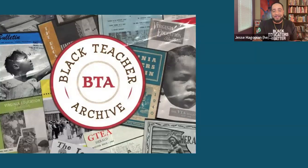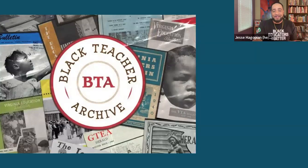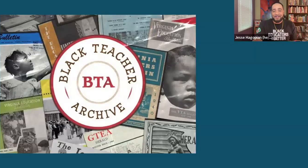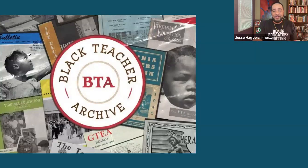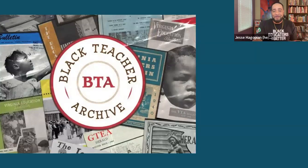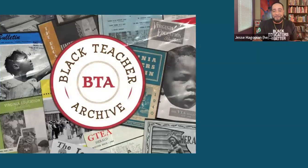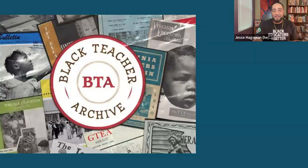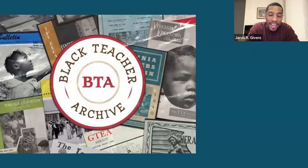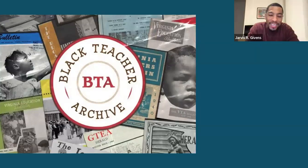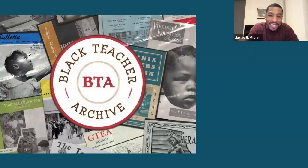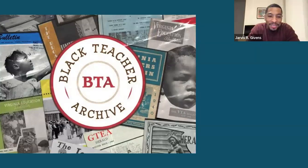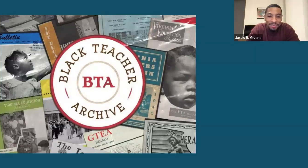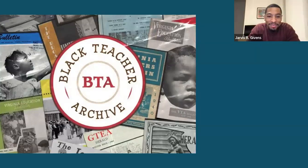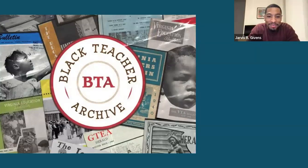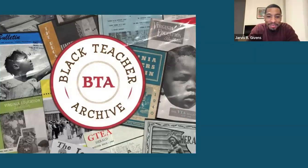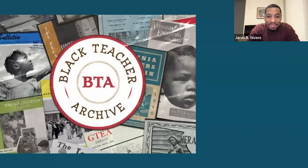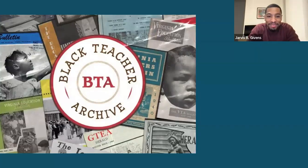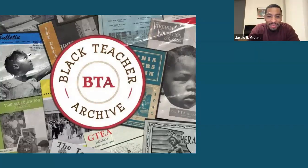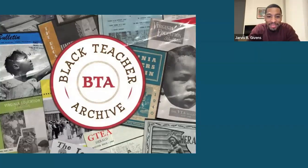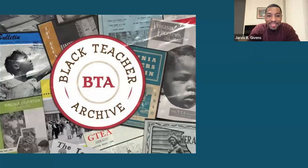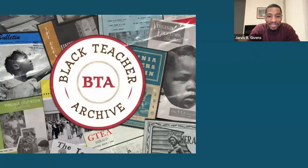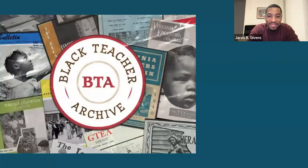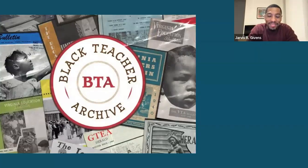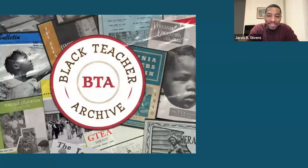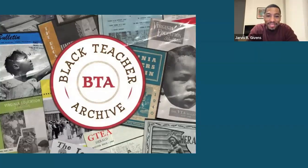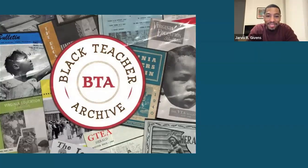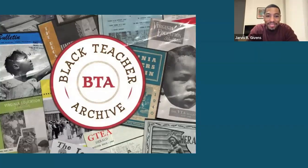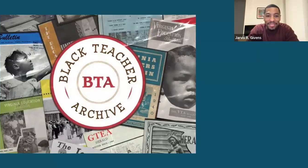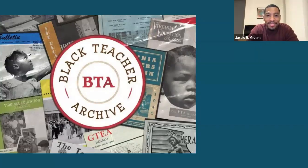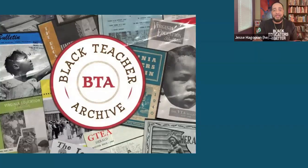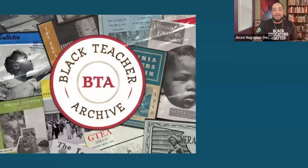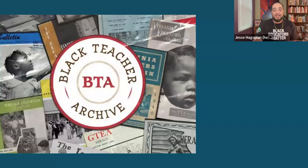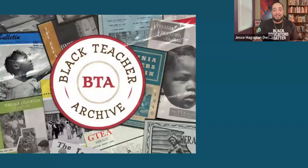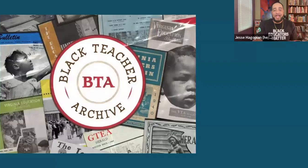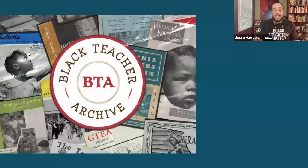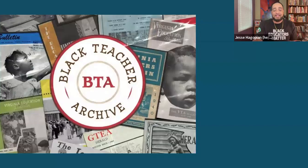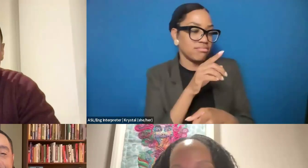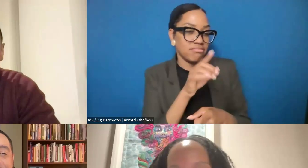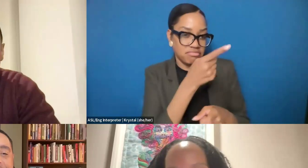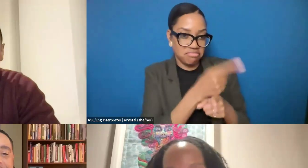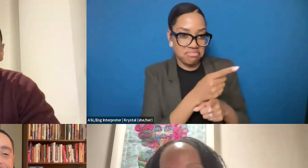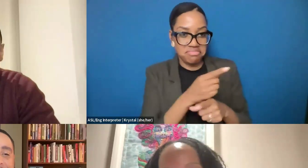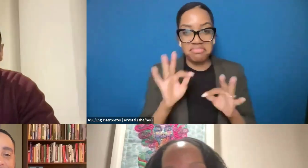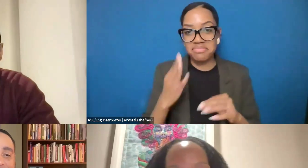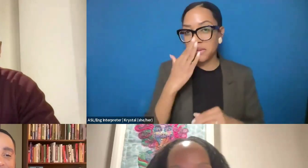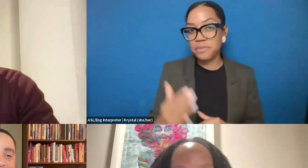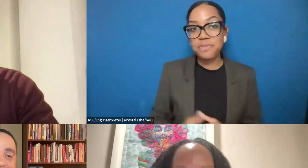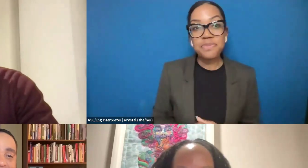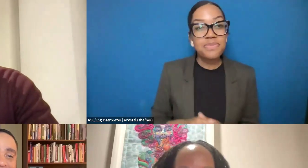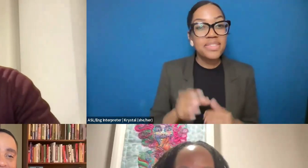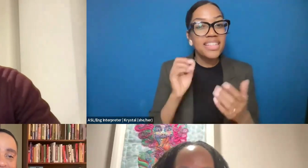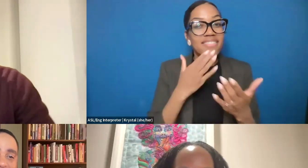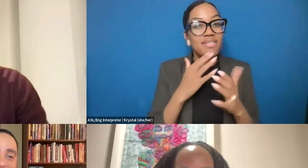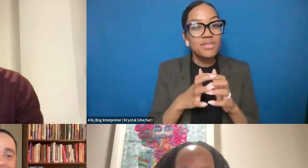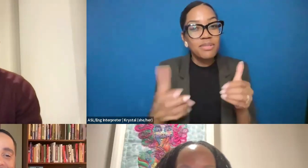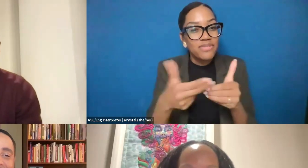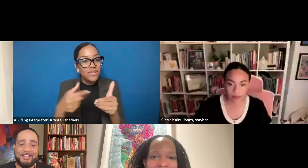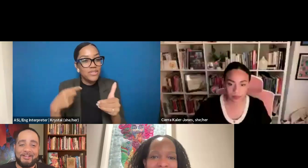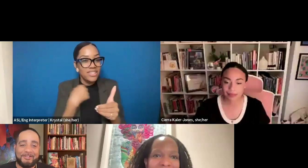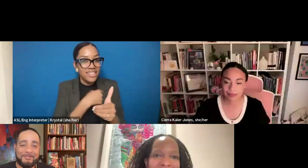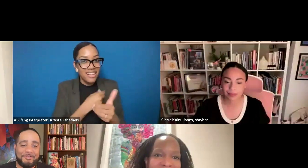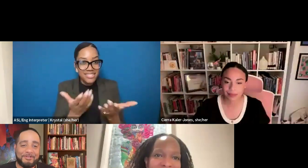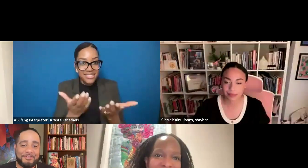wrong, Micah. Next. Brunex, thank you. And so thank you so much for joining us